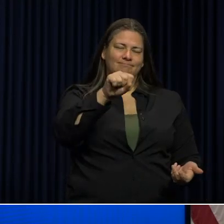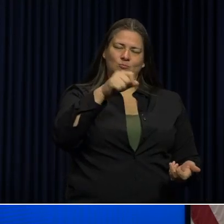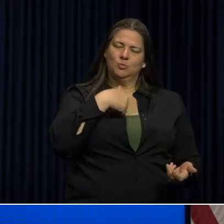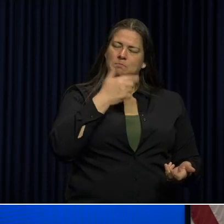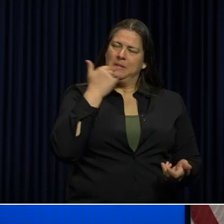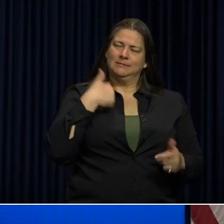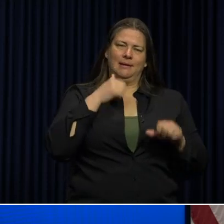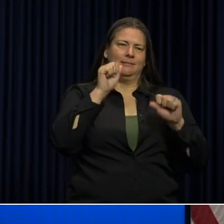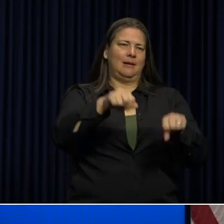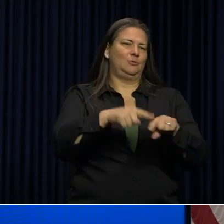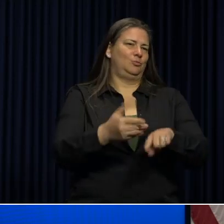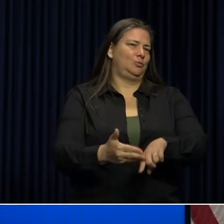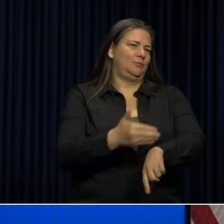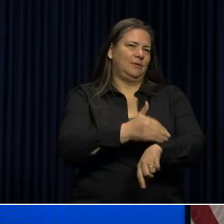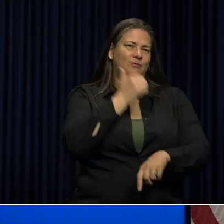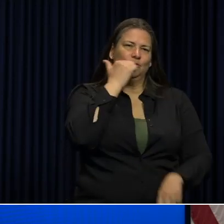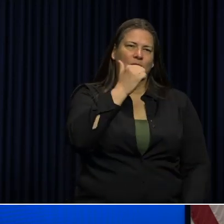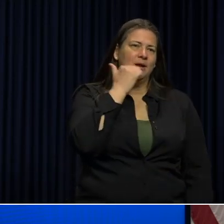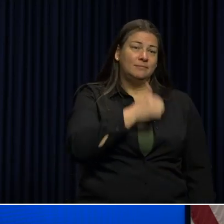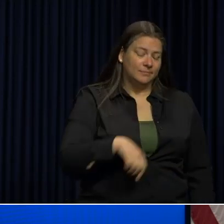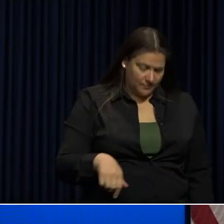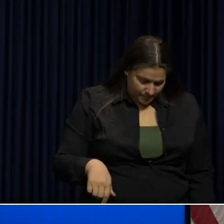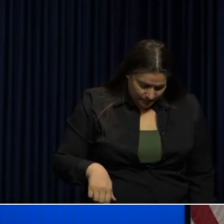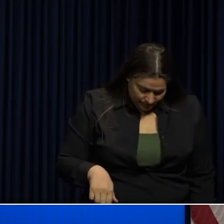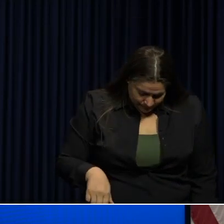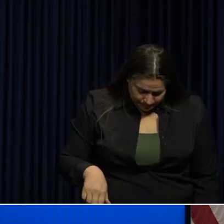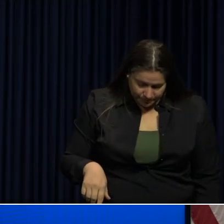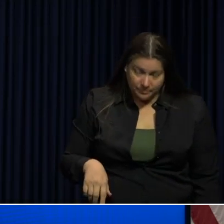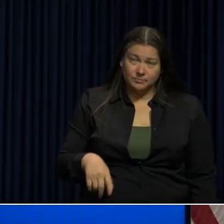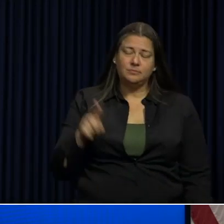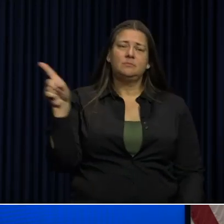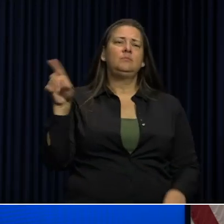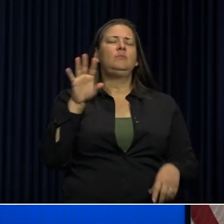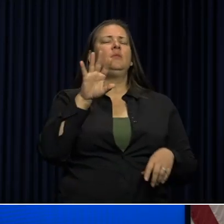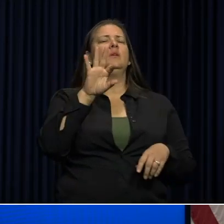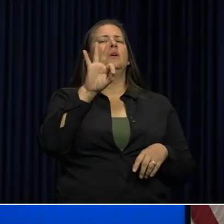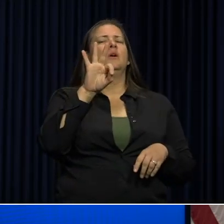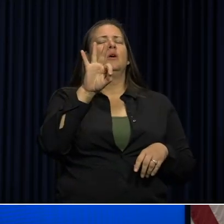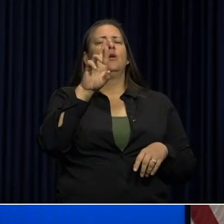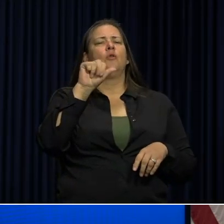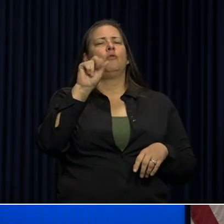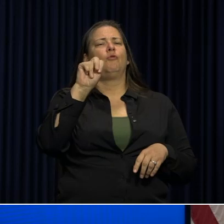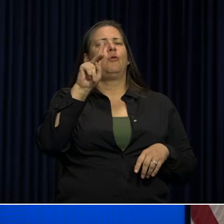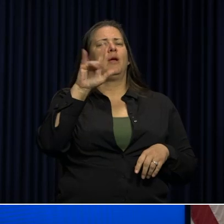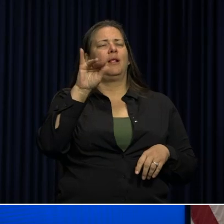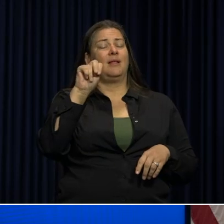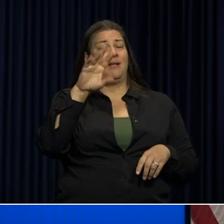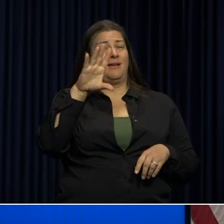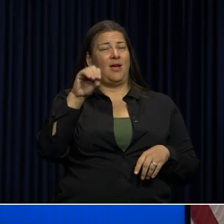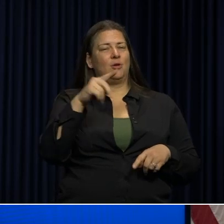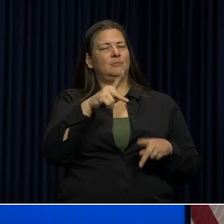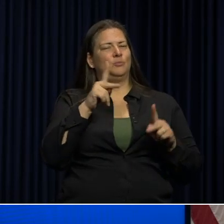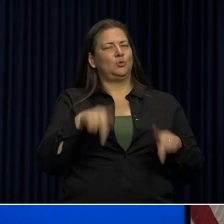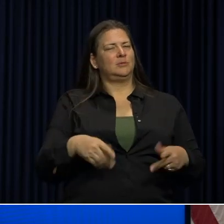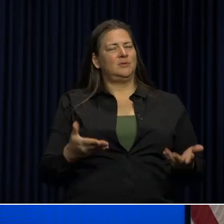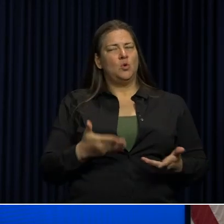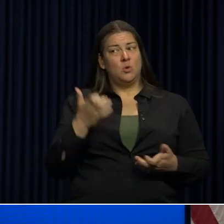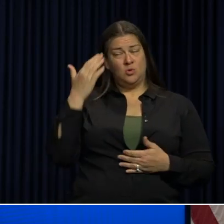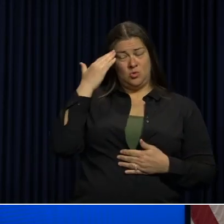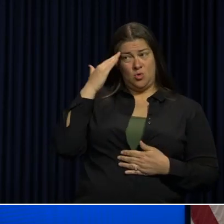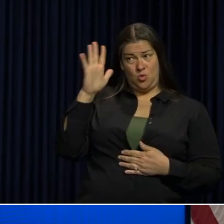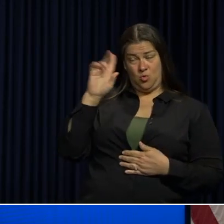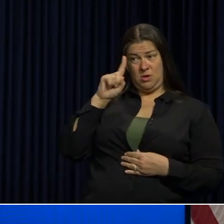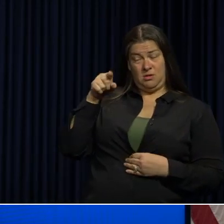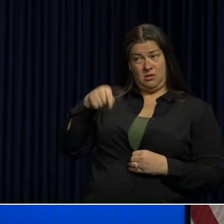better every day. Franklin County resident wants to know if the county will have testing again that is open to its